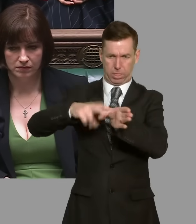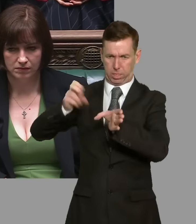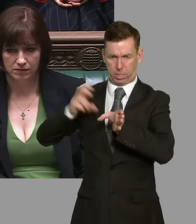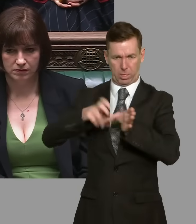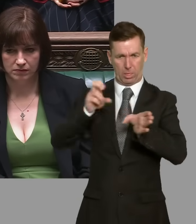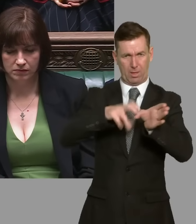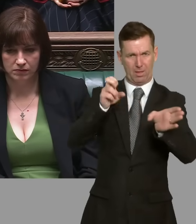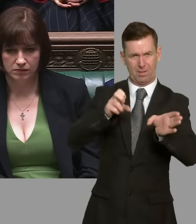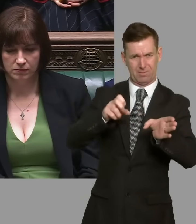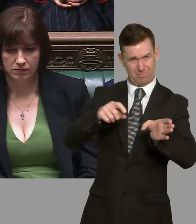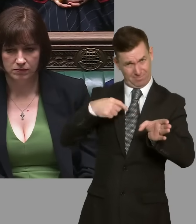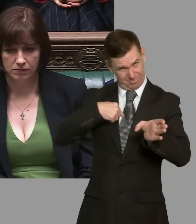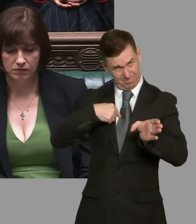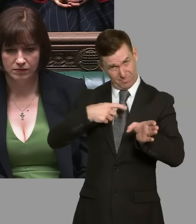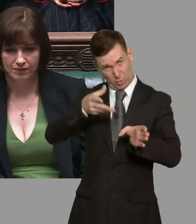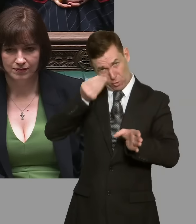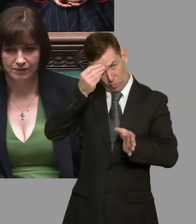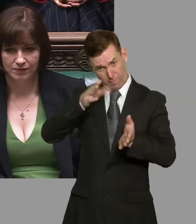judgment. Only